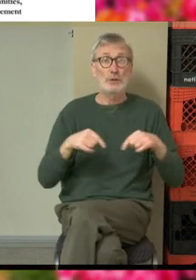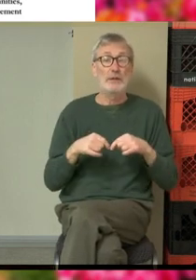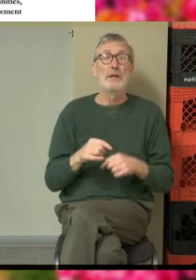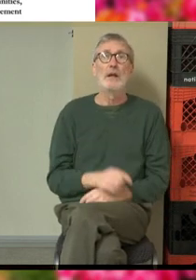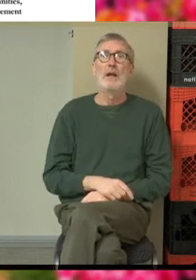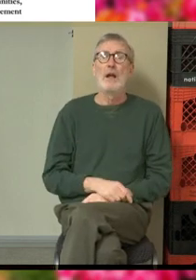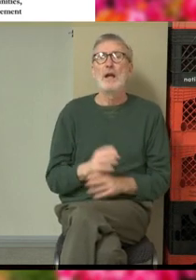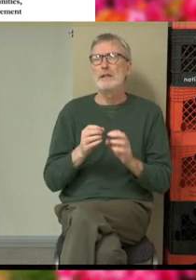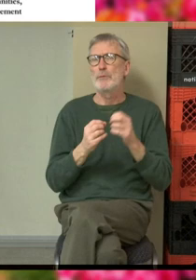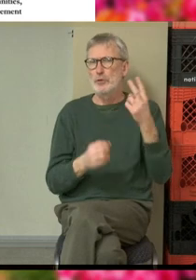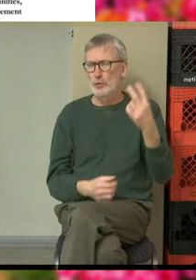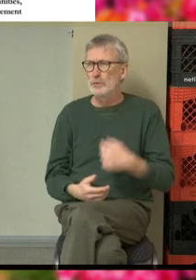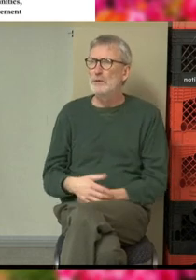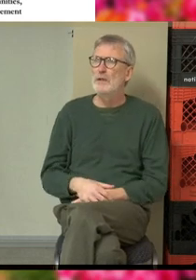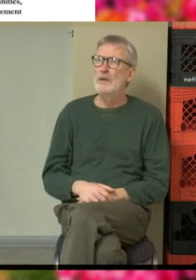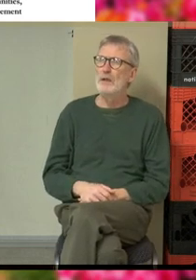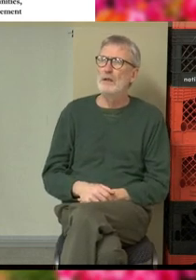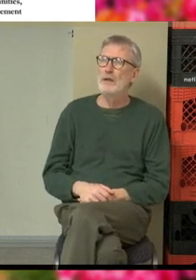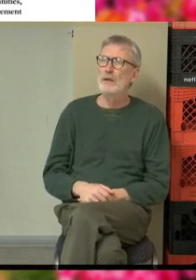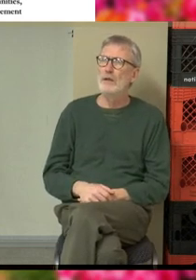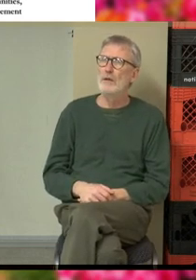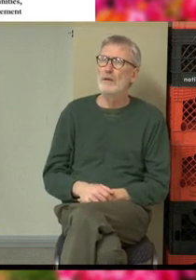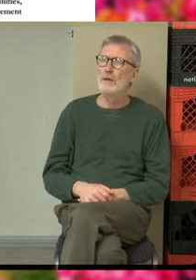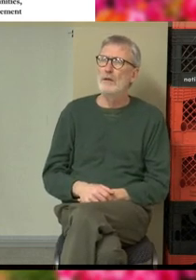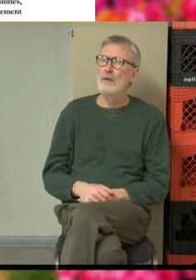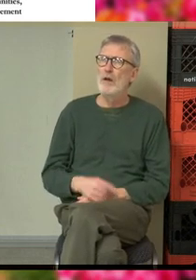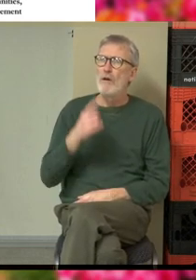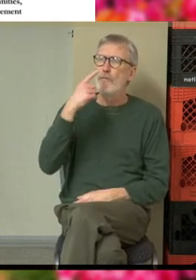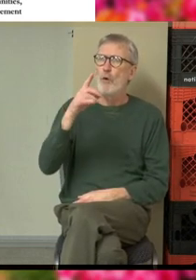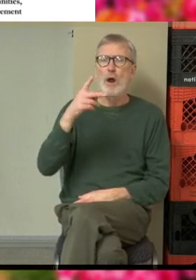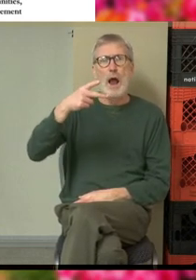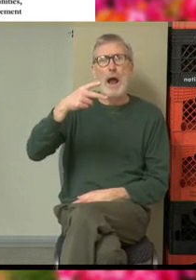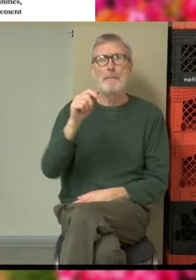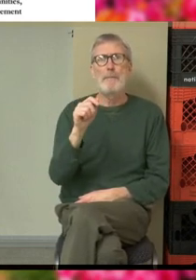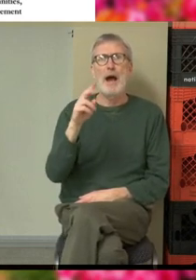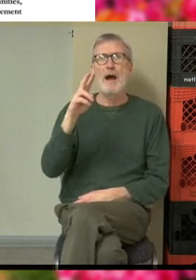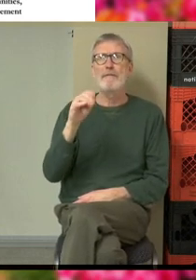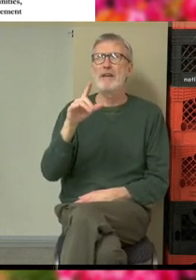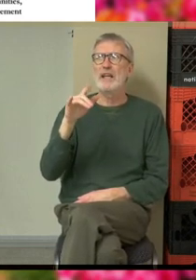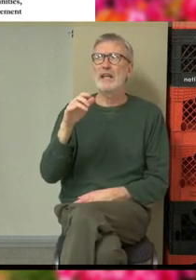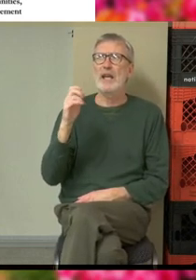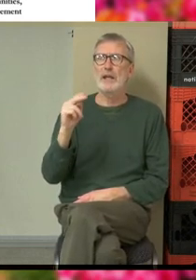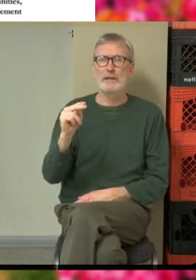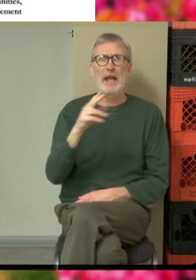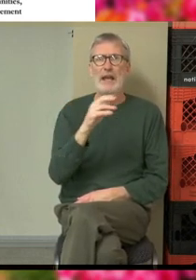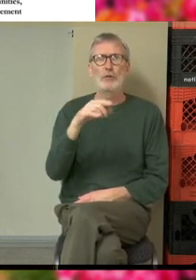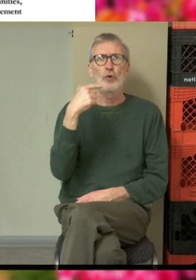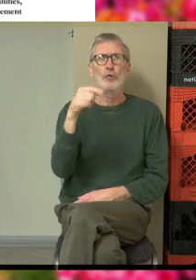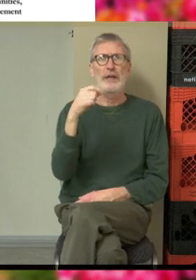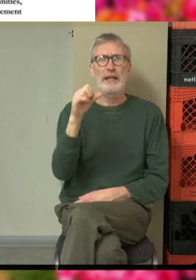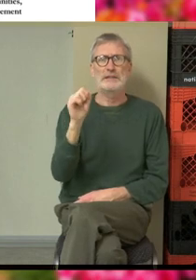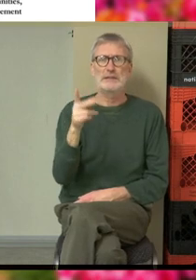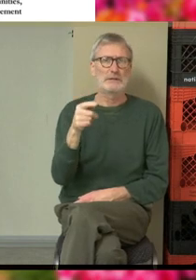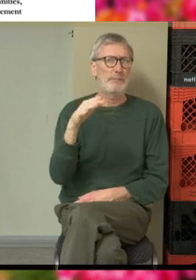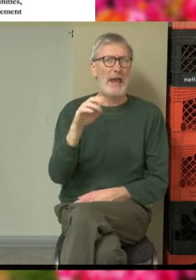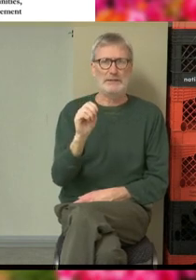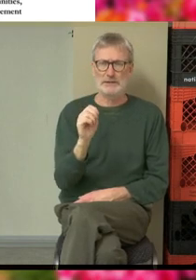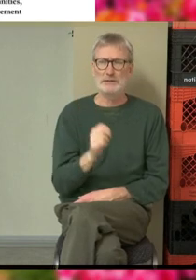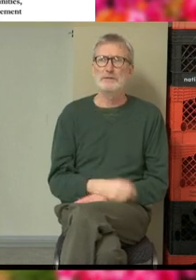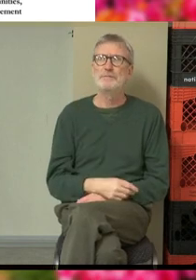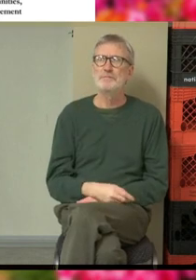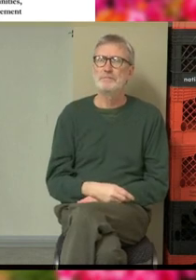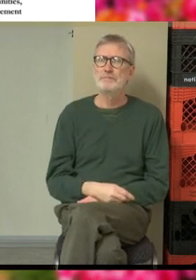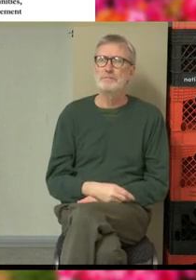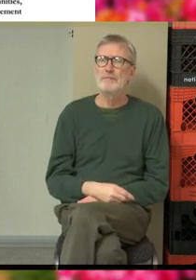down to number two, that's for the pavilion and the green space associated with that.